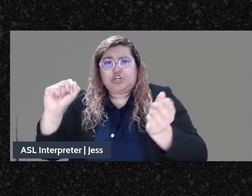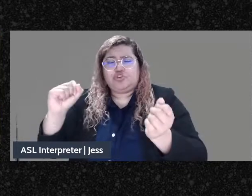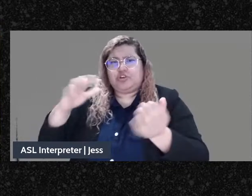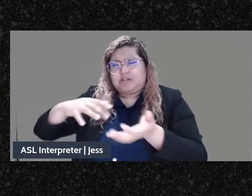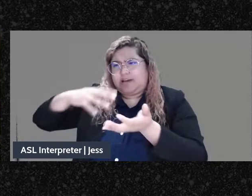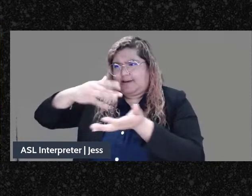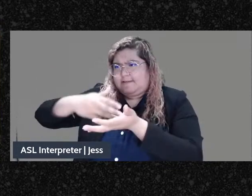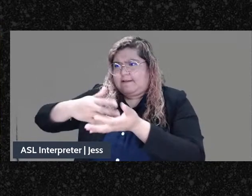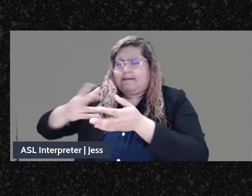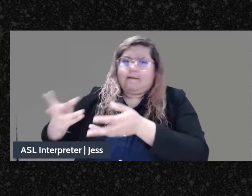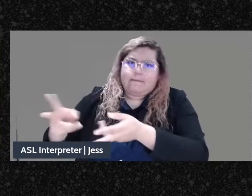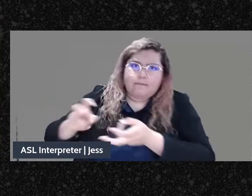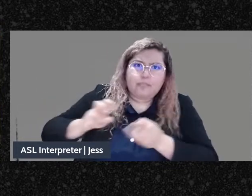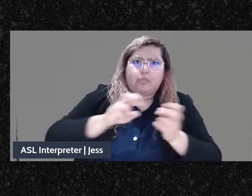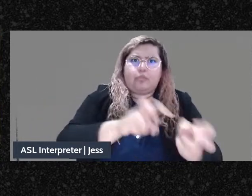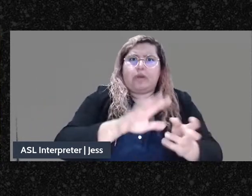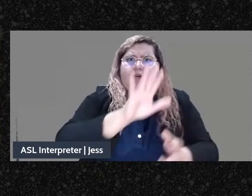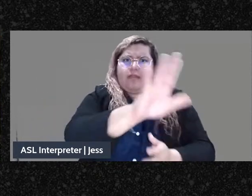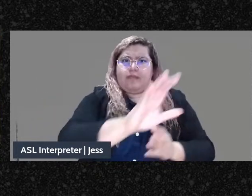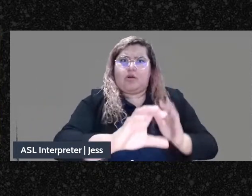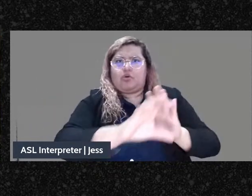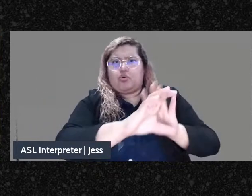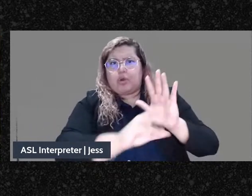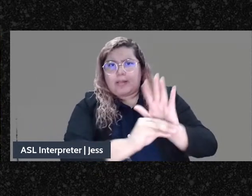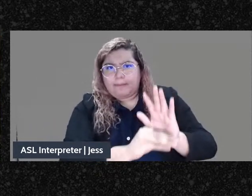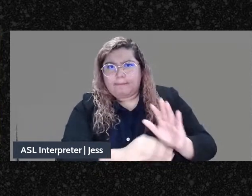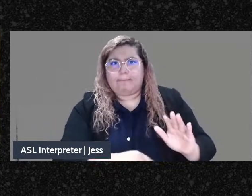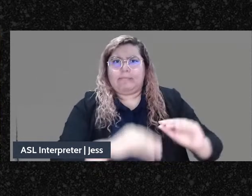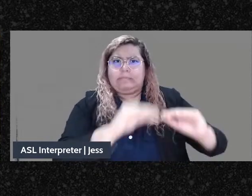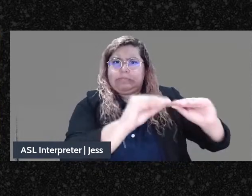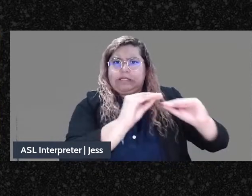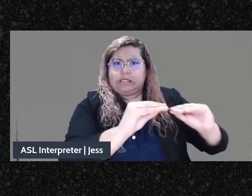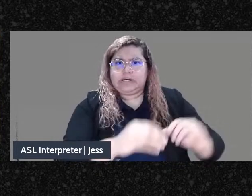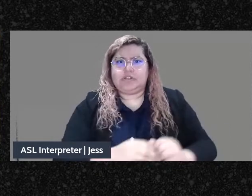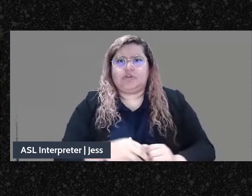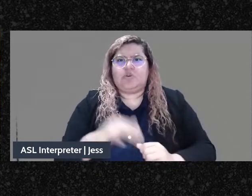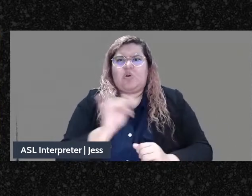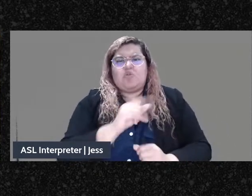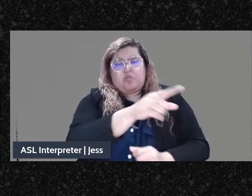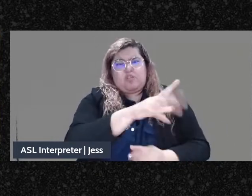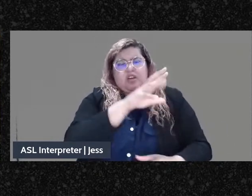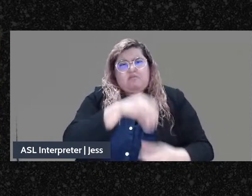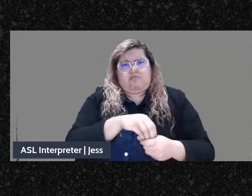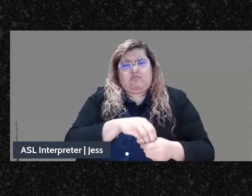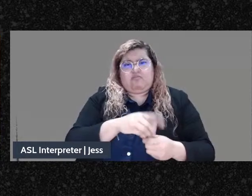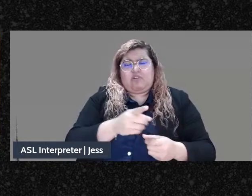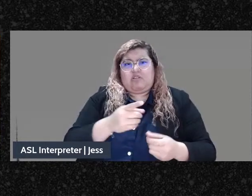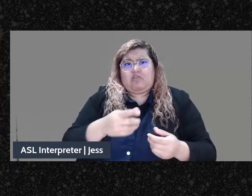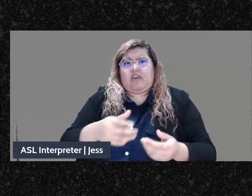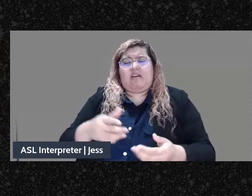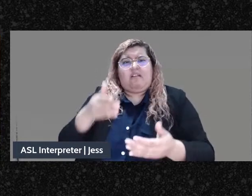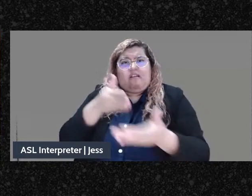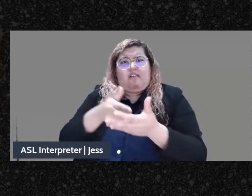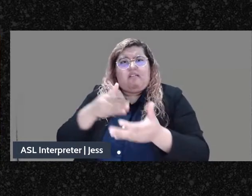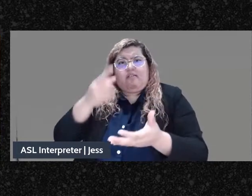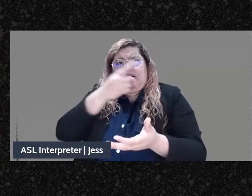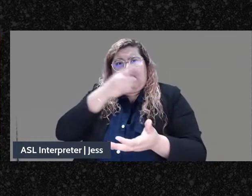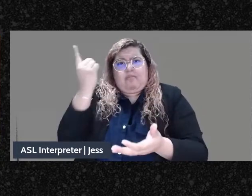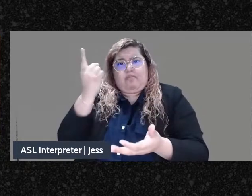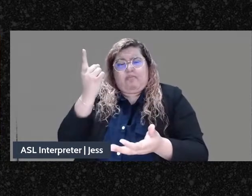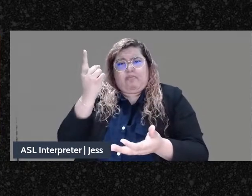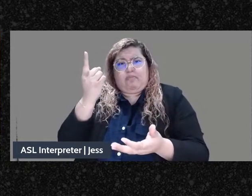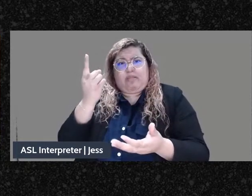extractive institutions to do their part to stop anti-Black police terror and make Black life livable.